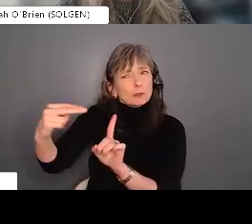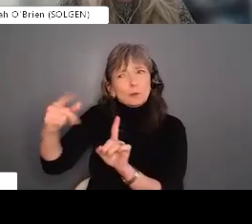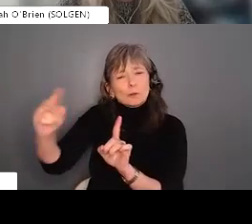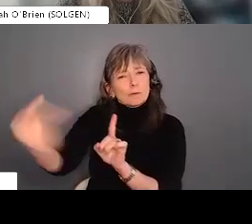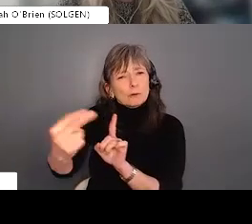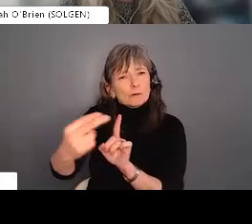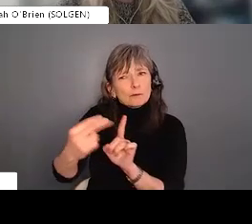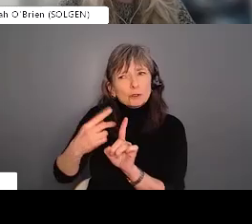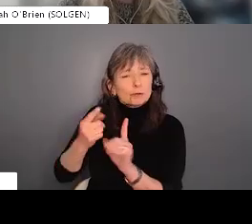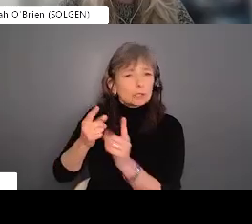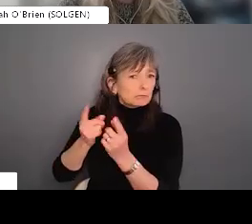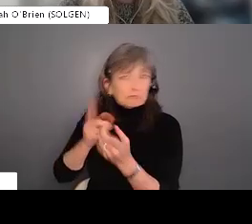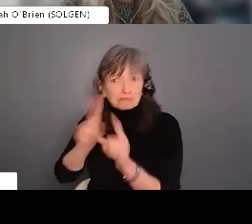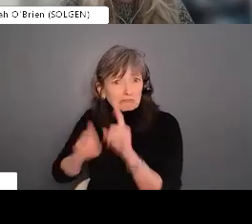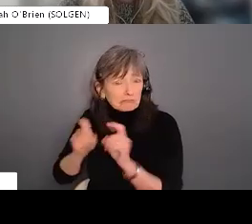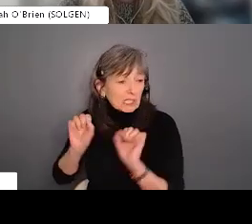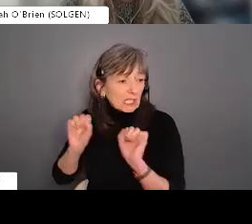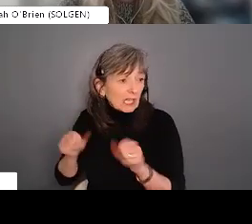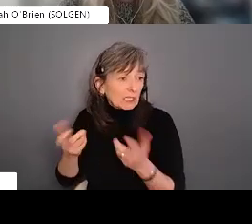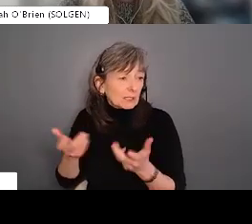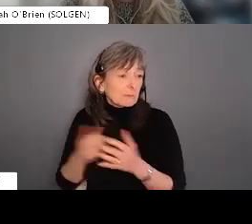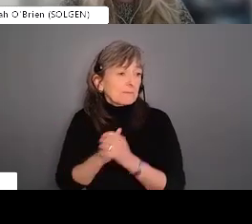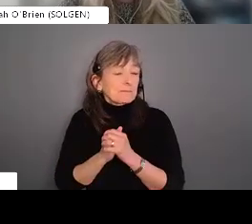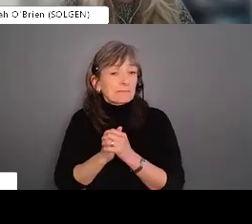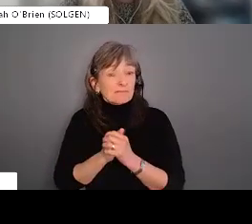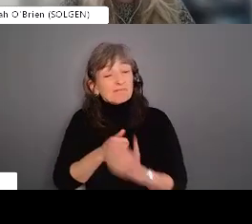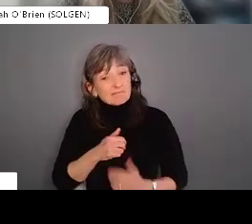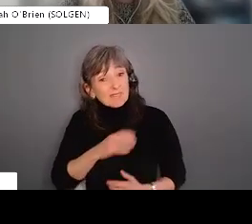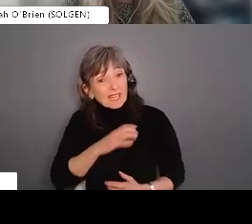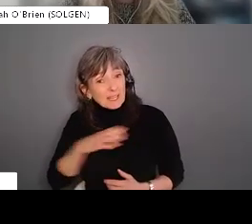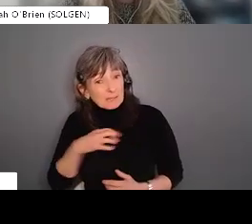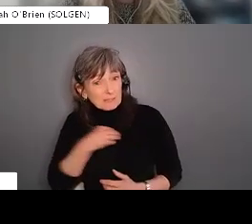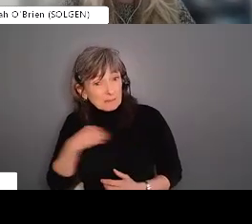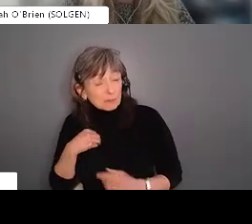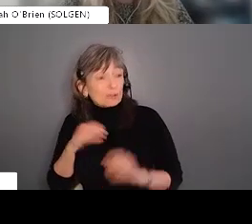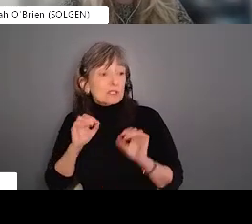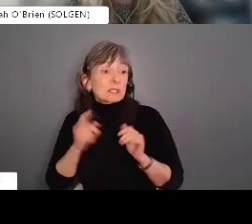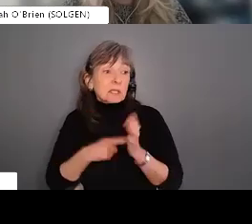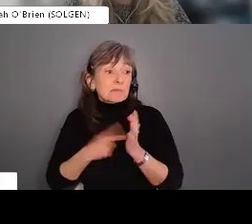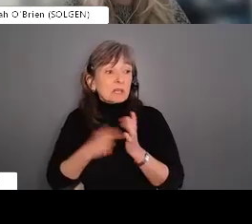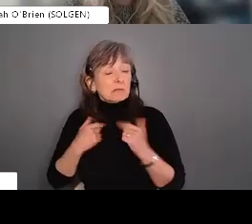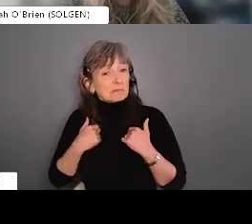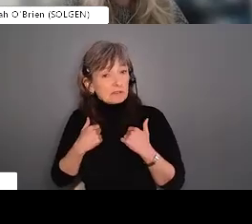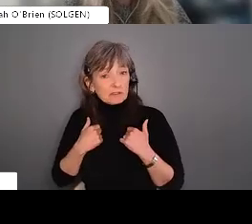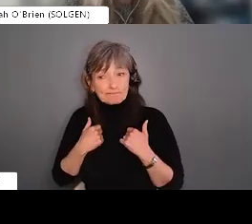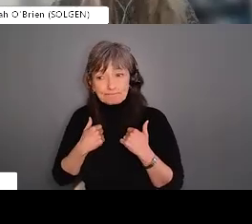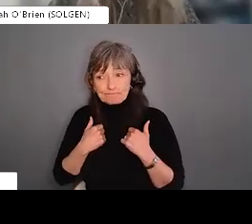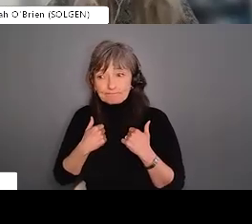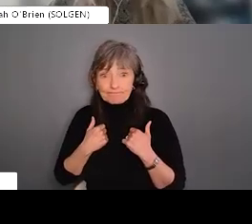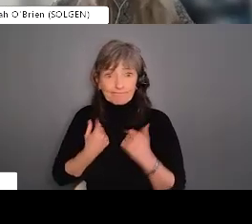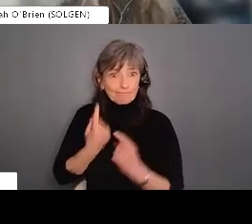intimate partner lethality. And members will take on cases. Sometimes it involves just a